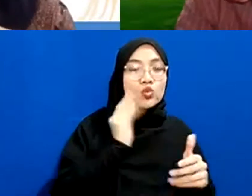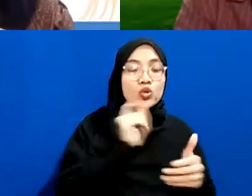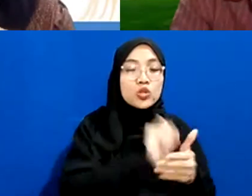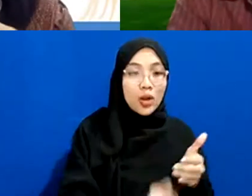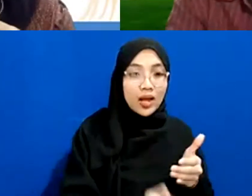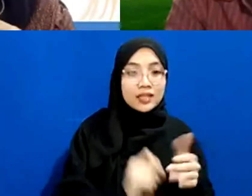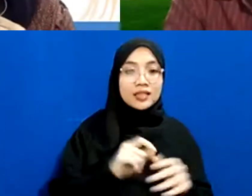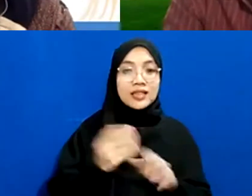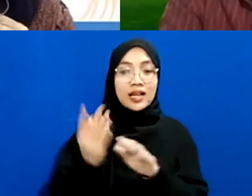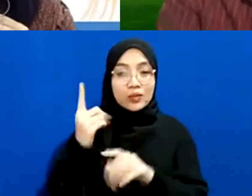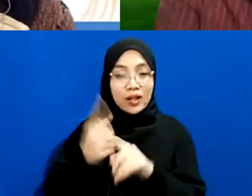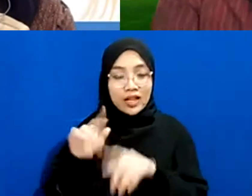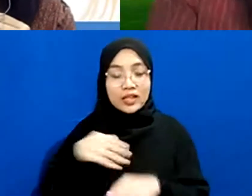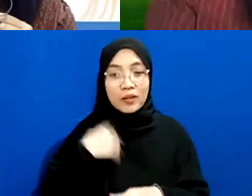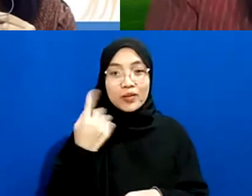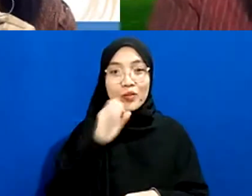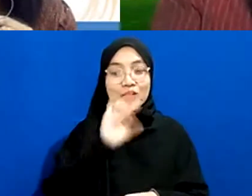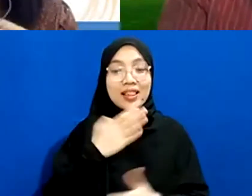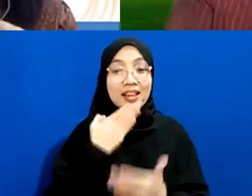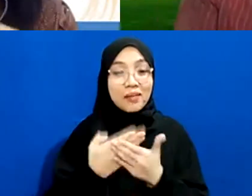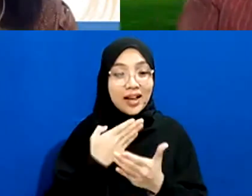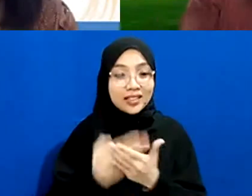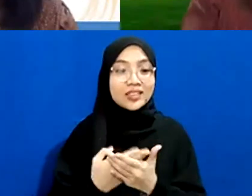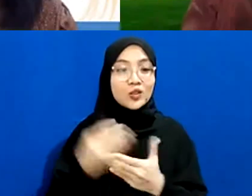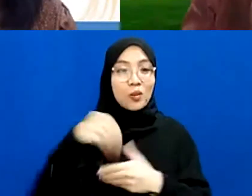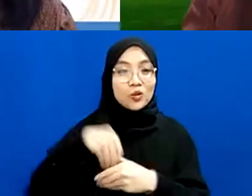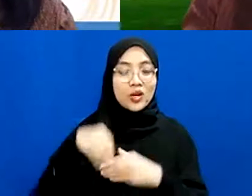for our group. Thank you,